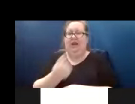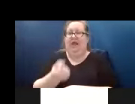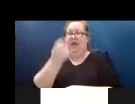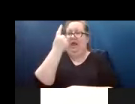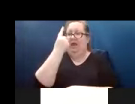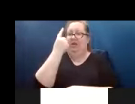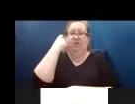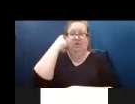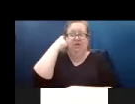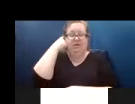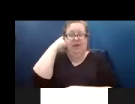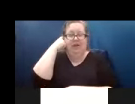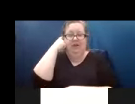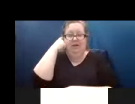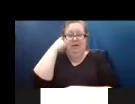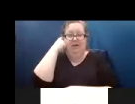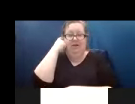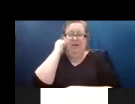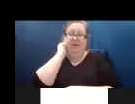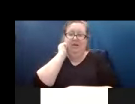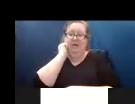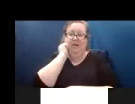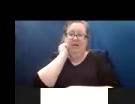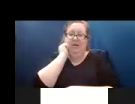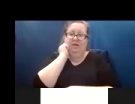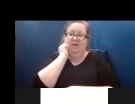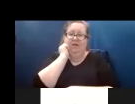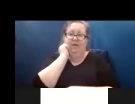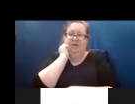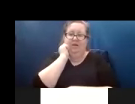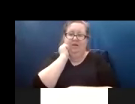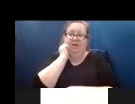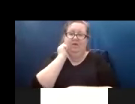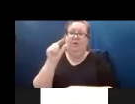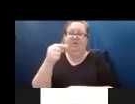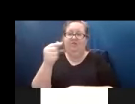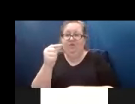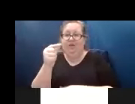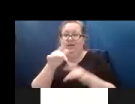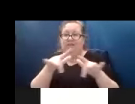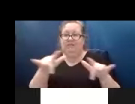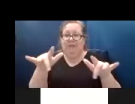Branch Brook Park, the ability for these green spaces and trees to